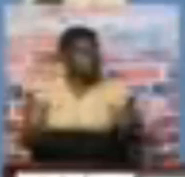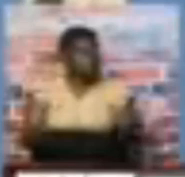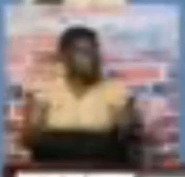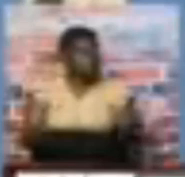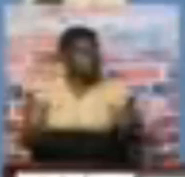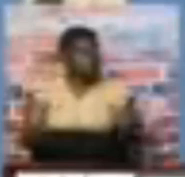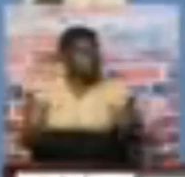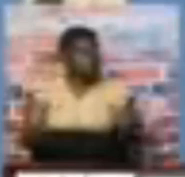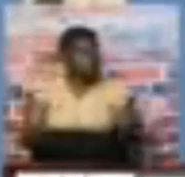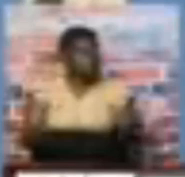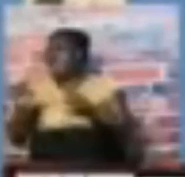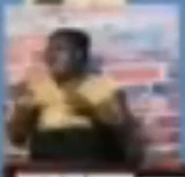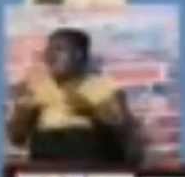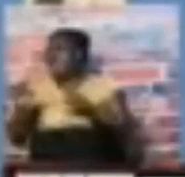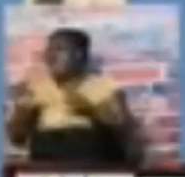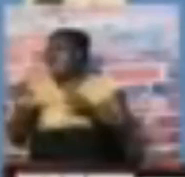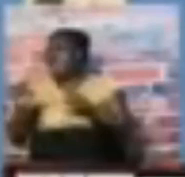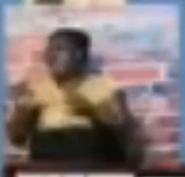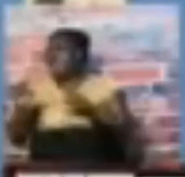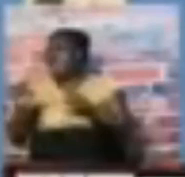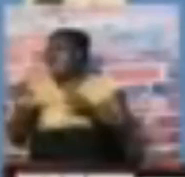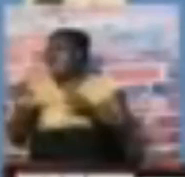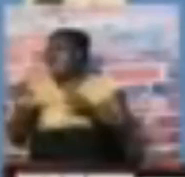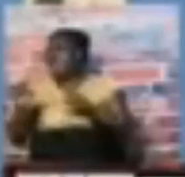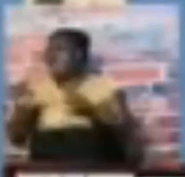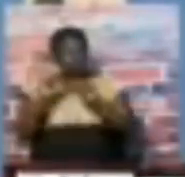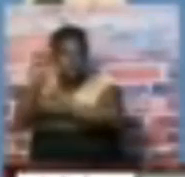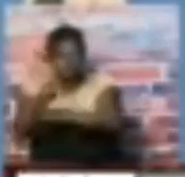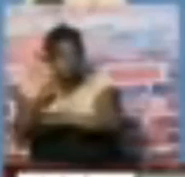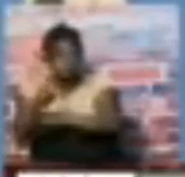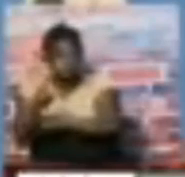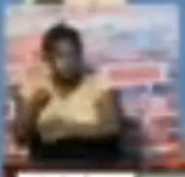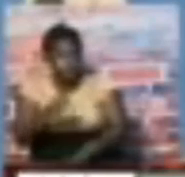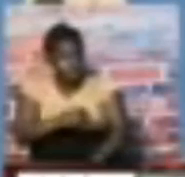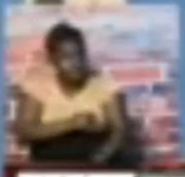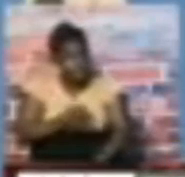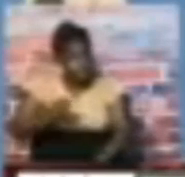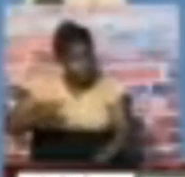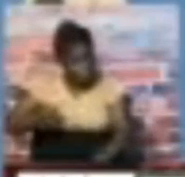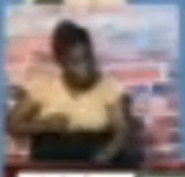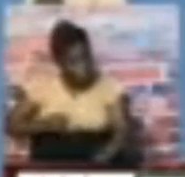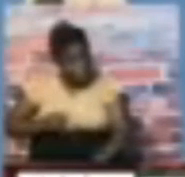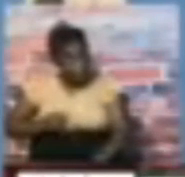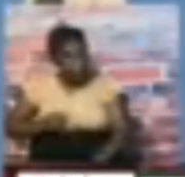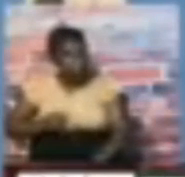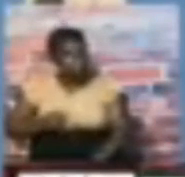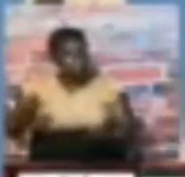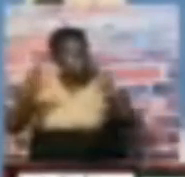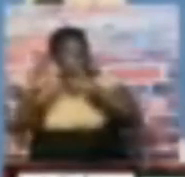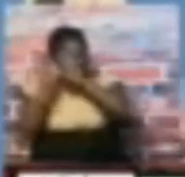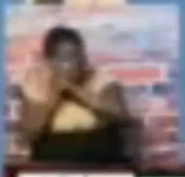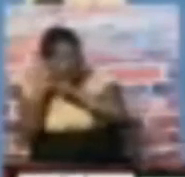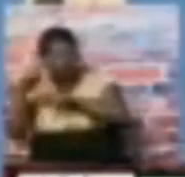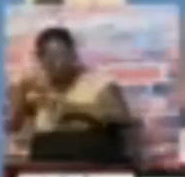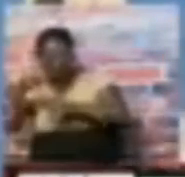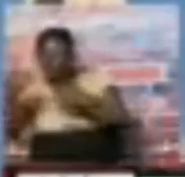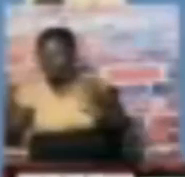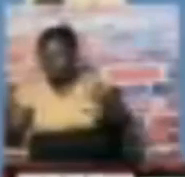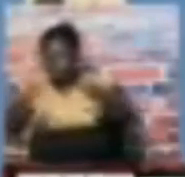When I come home at 11, I found mom already. I just run in the room